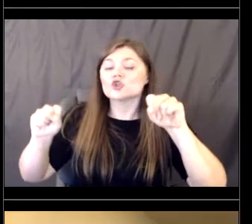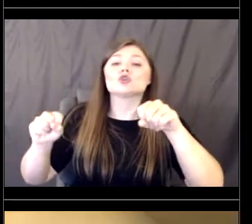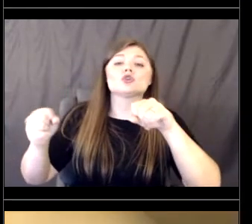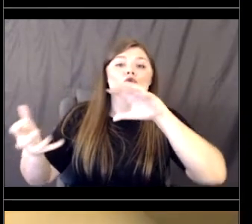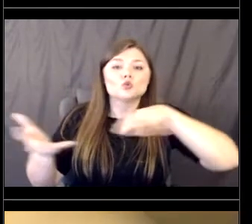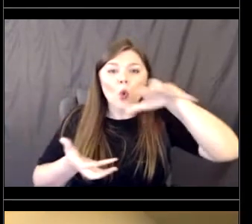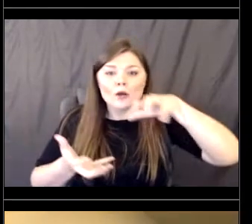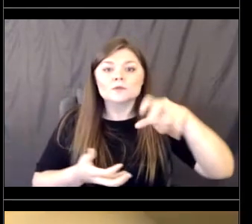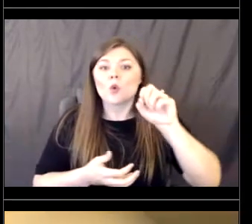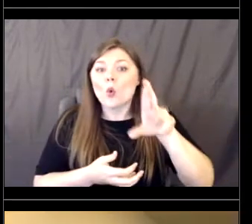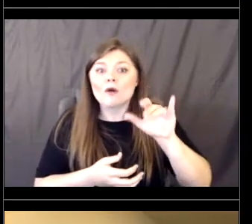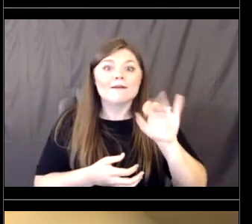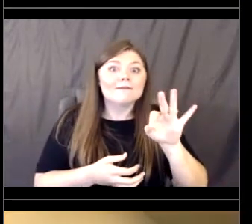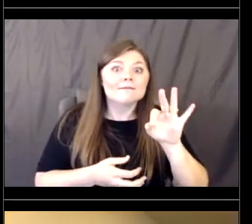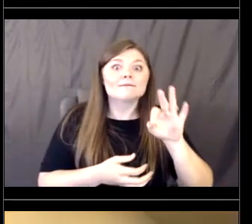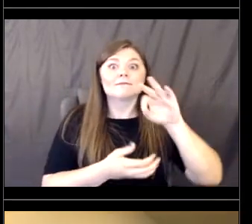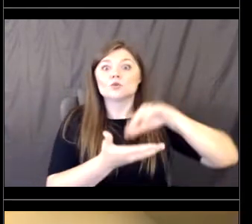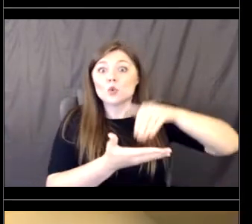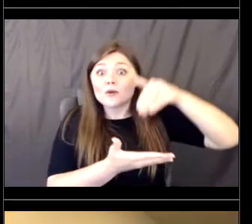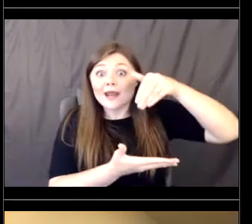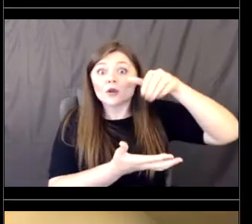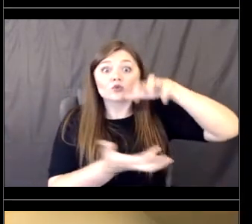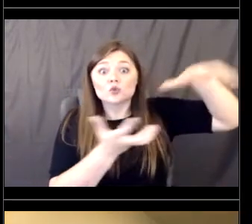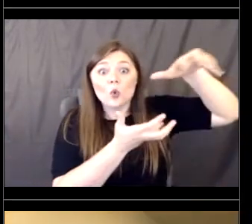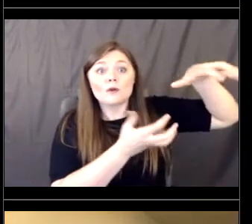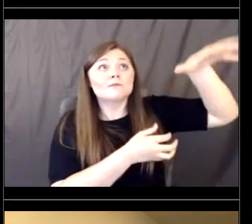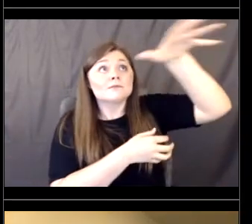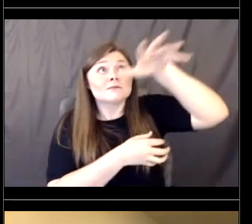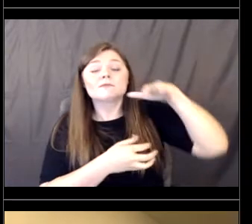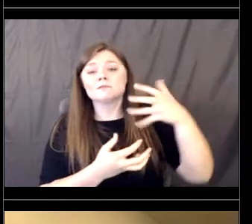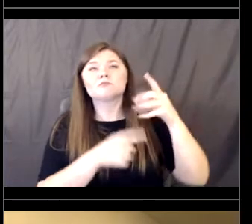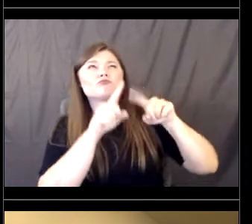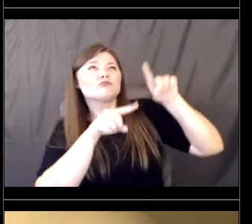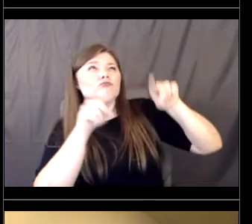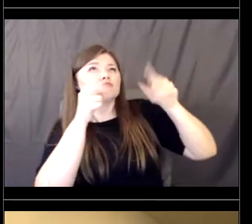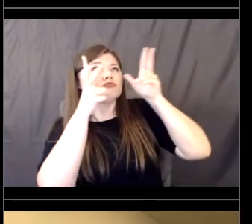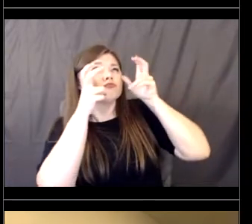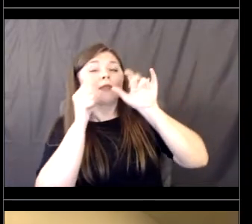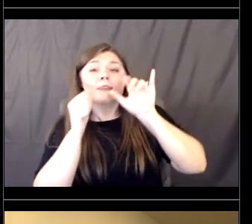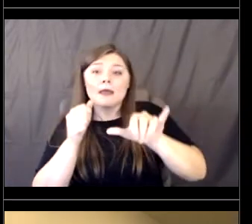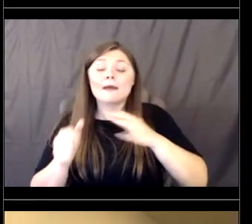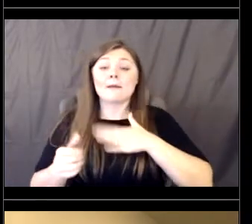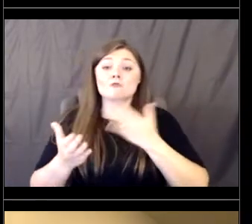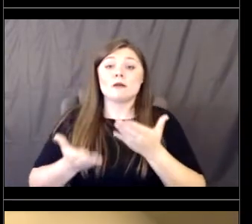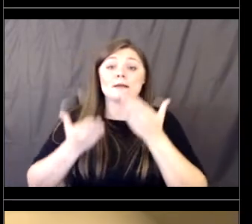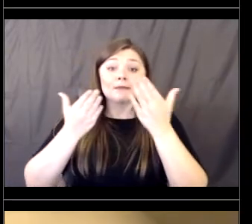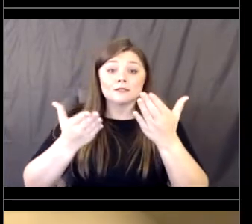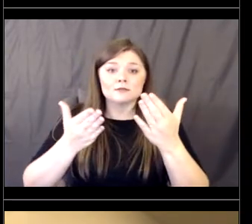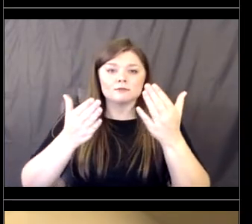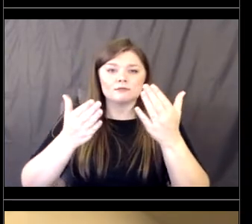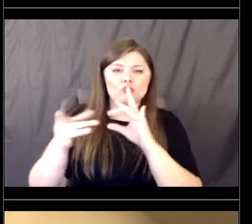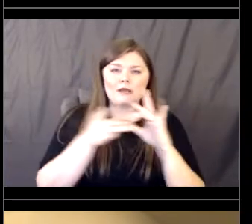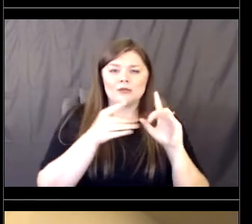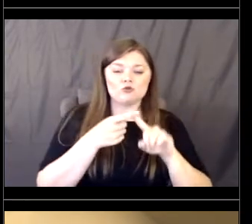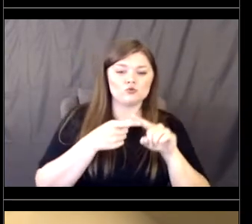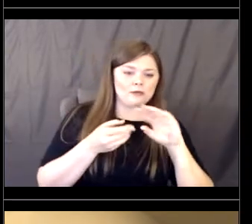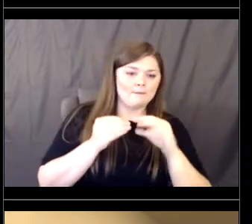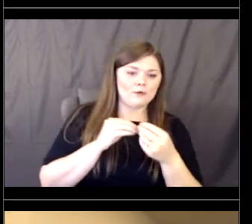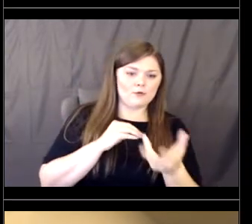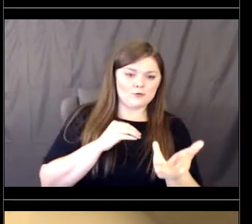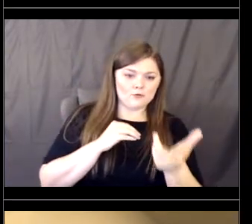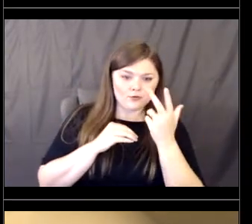sensory perception. Our recommendations here, and this goes into research question 3 also, but